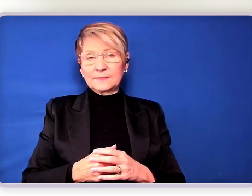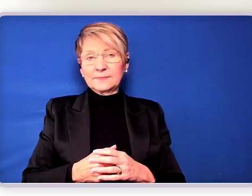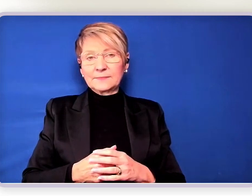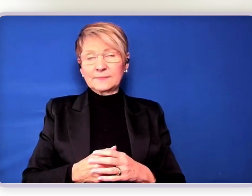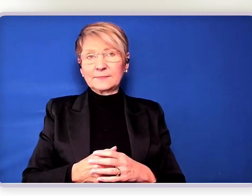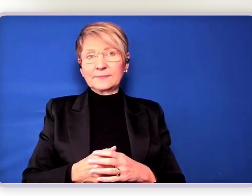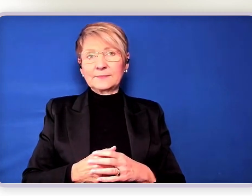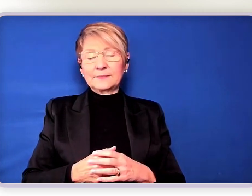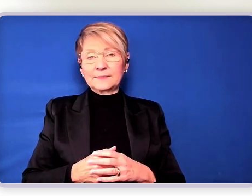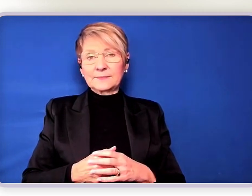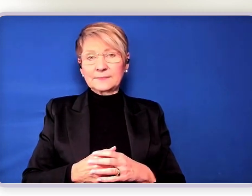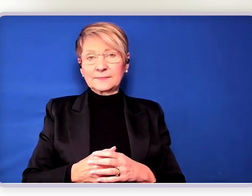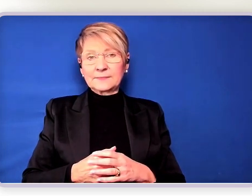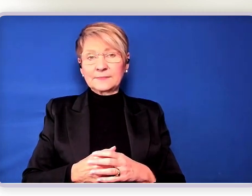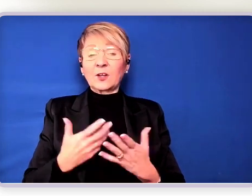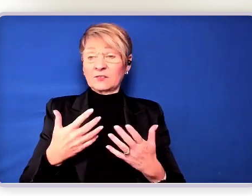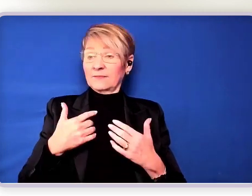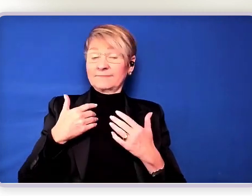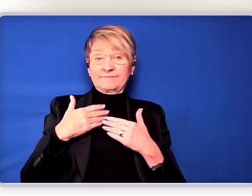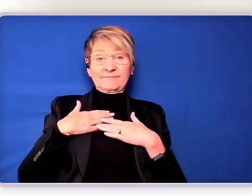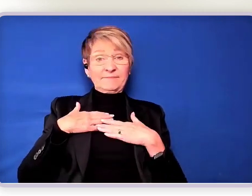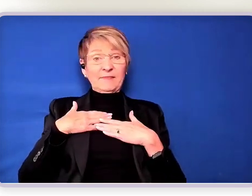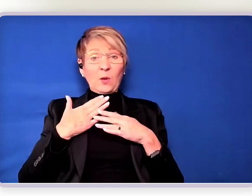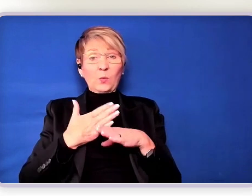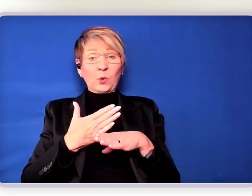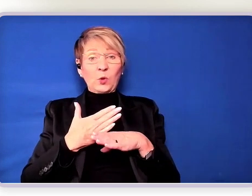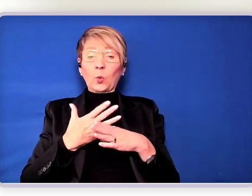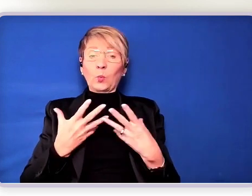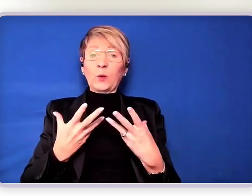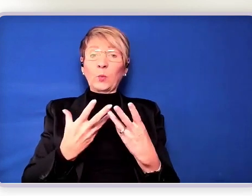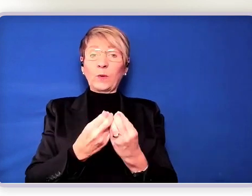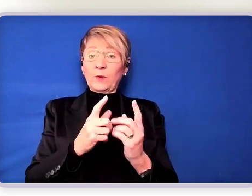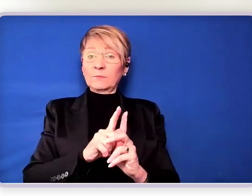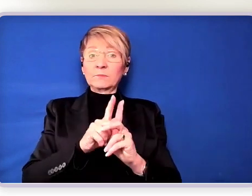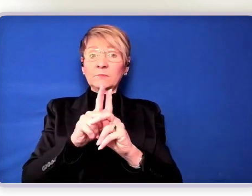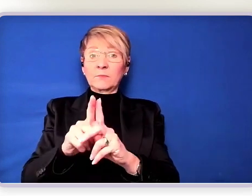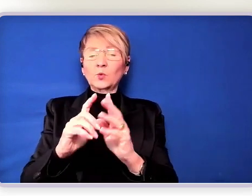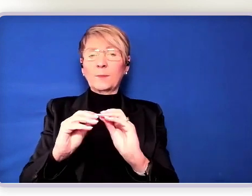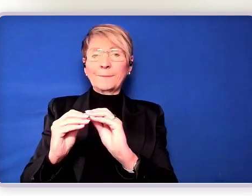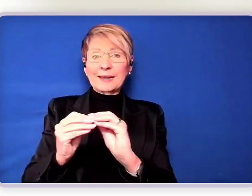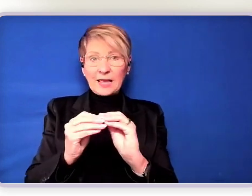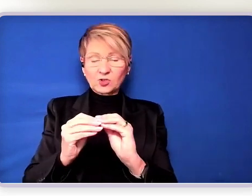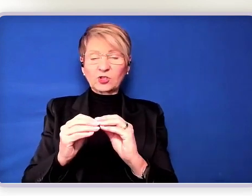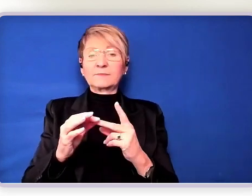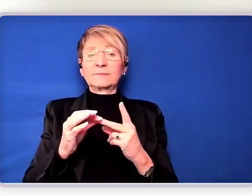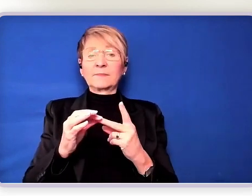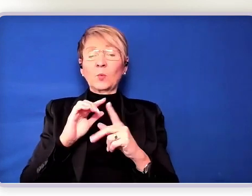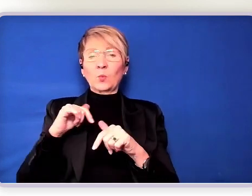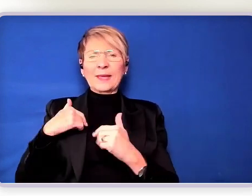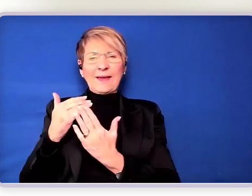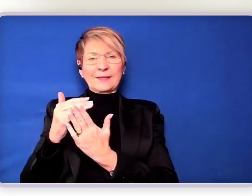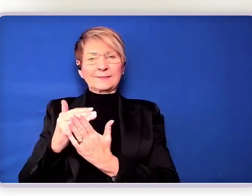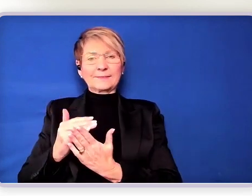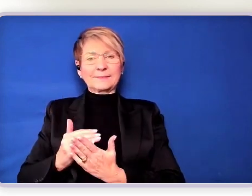So we attend mediation with people. We run cases in court if they meet our merits test. In other words, we think they're going to